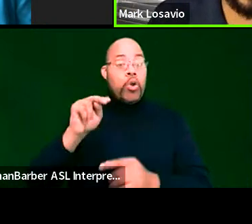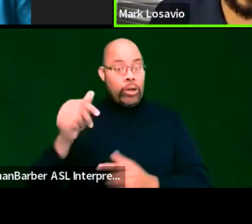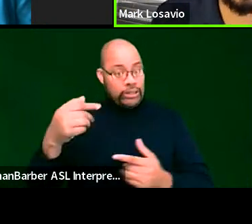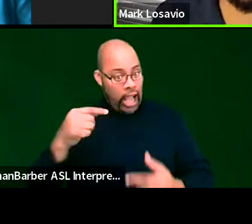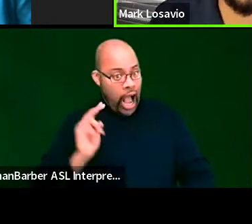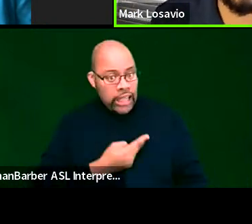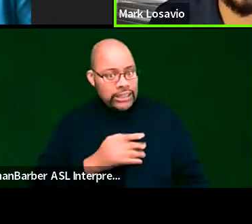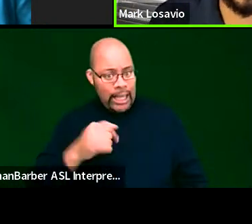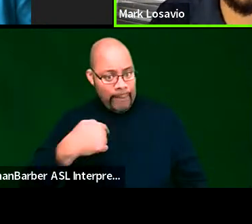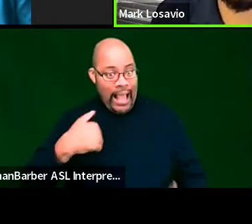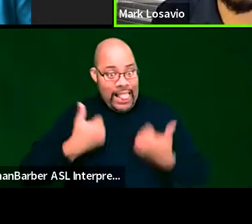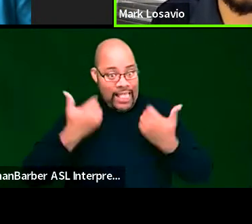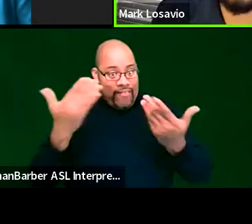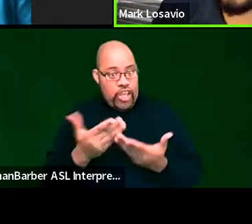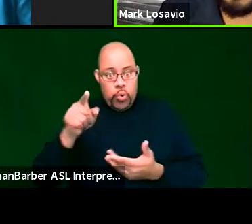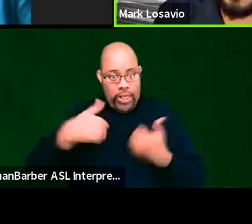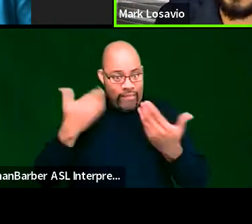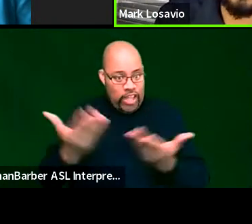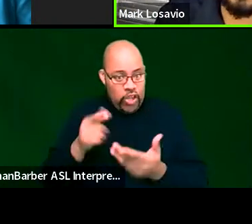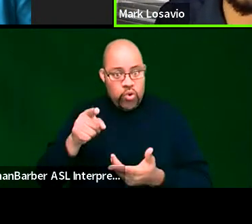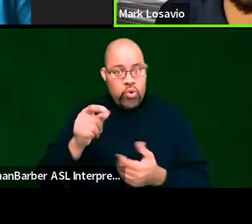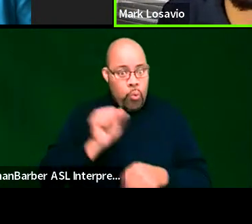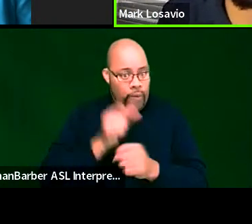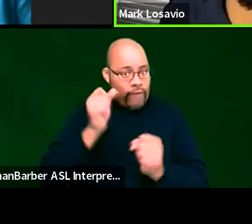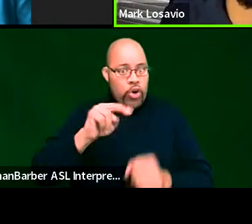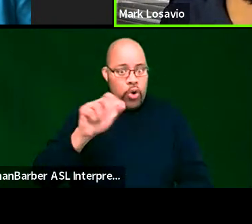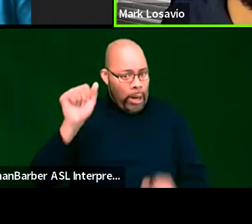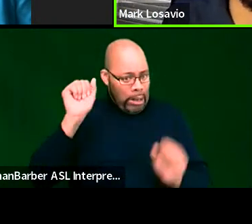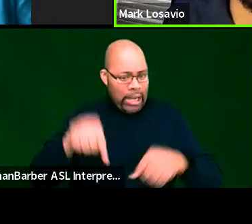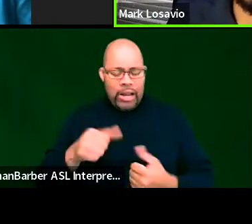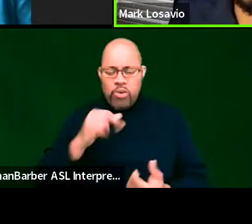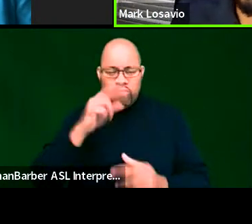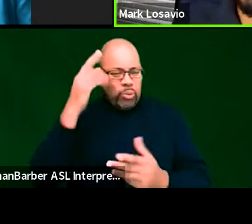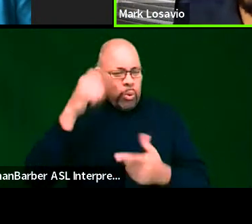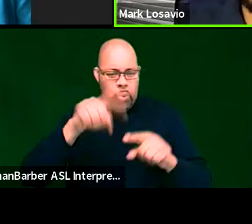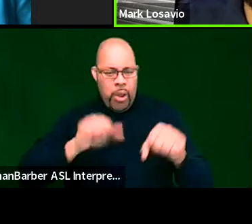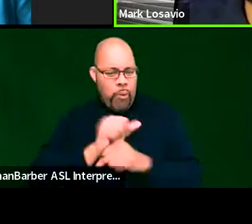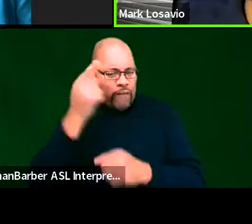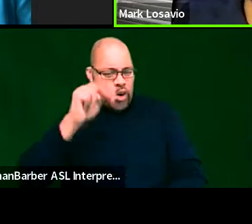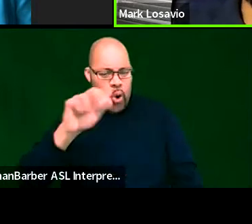me. Like I live here, you live here, you can work for NOAA. Like there's no reason you can't.